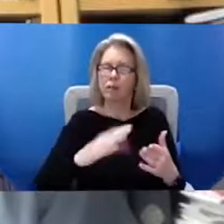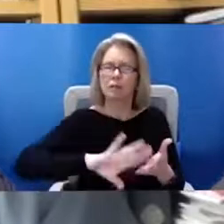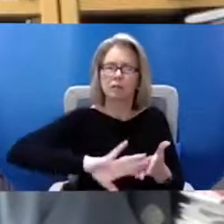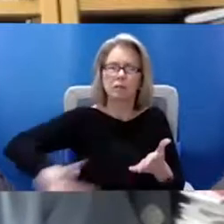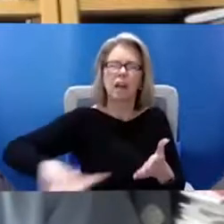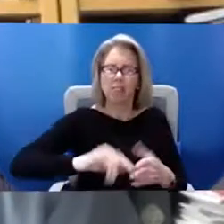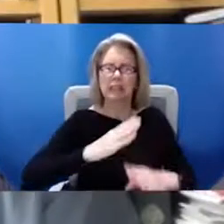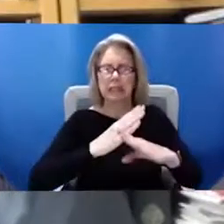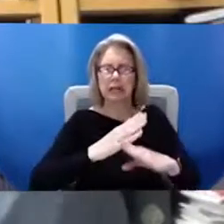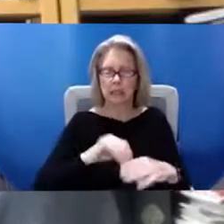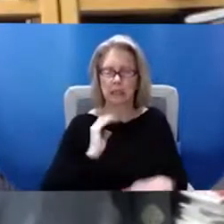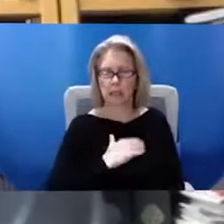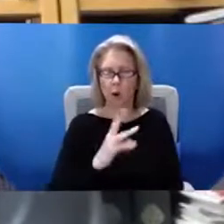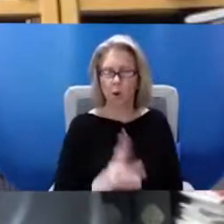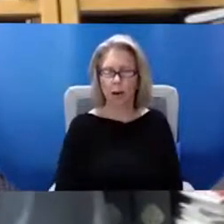way.